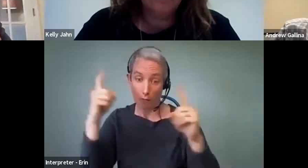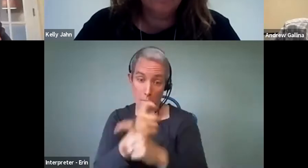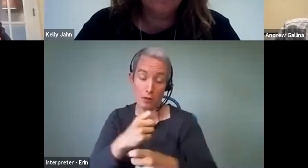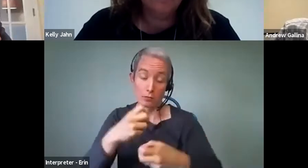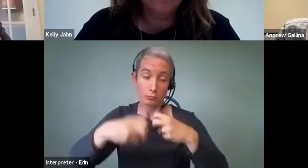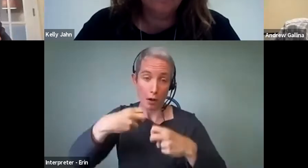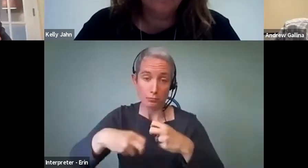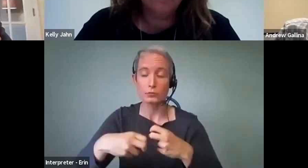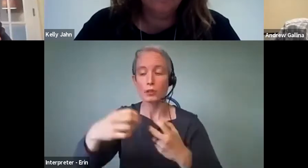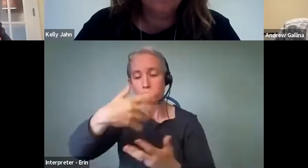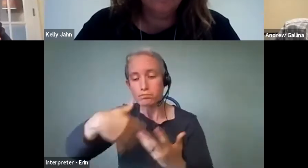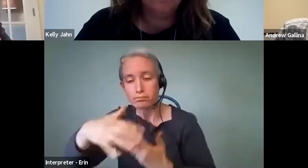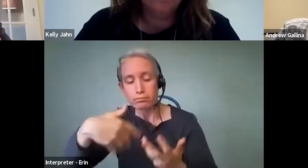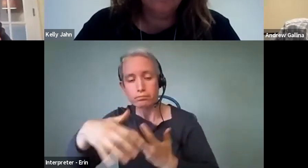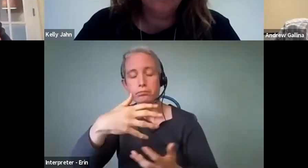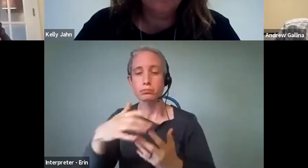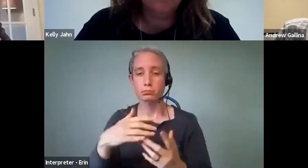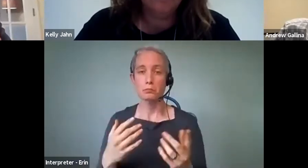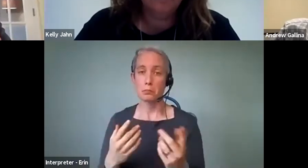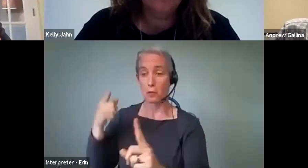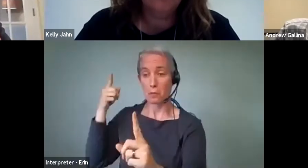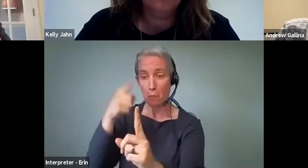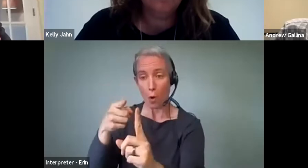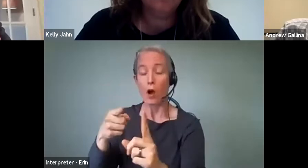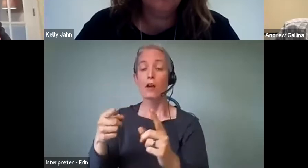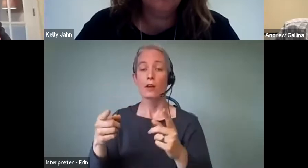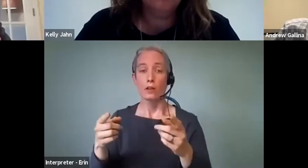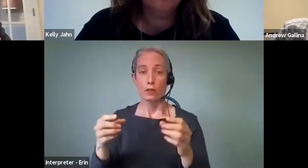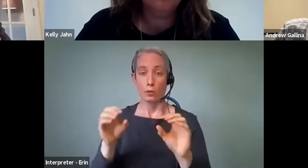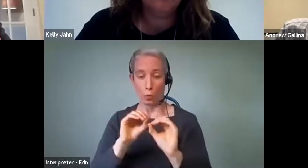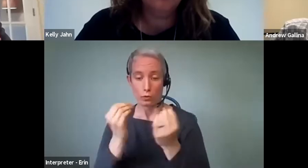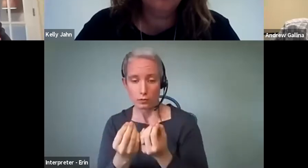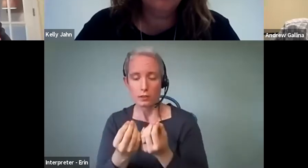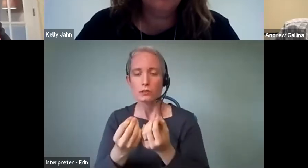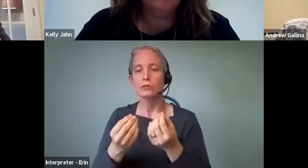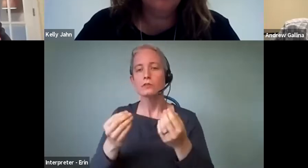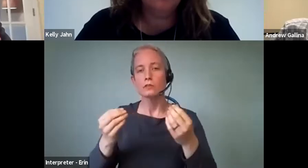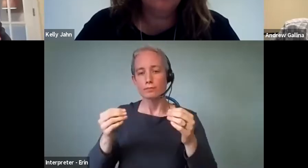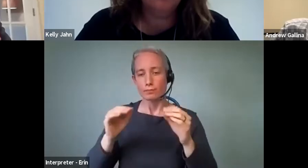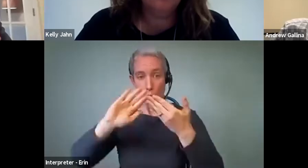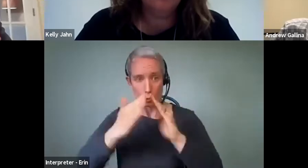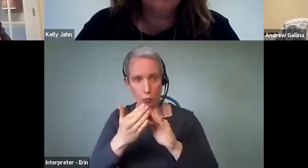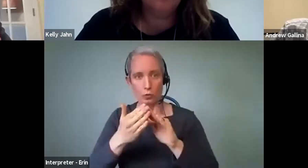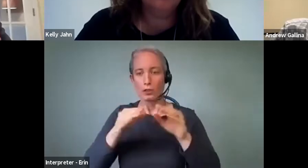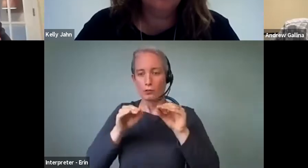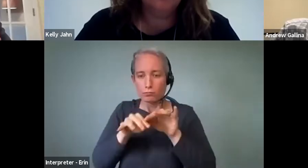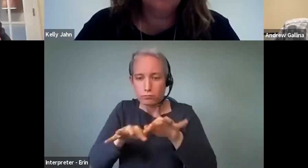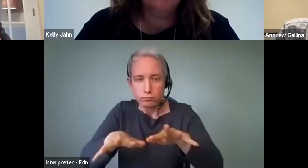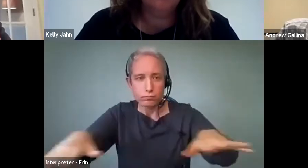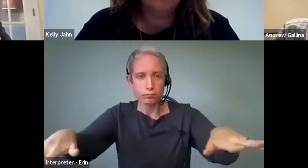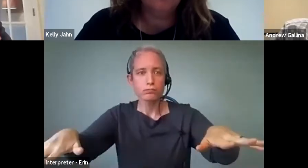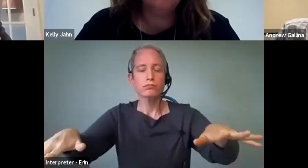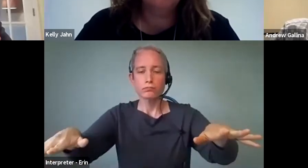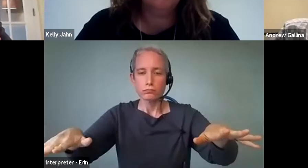then you have an organization that is sort of spread in the community, and you allow community building too. So